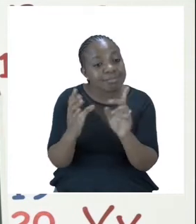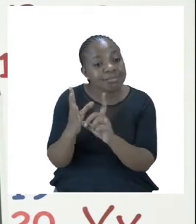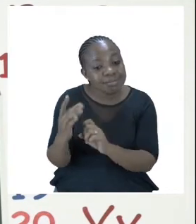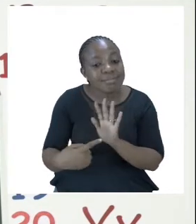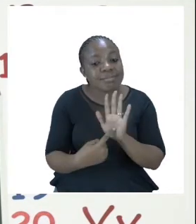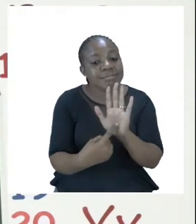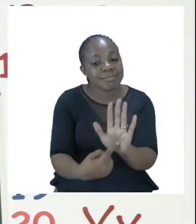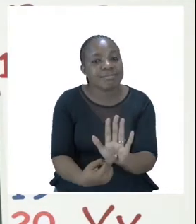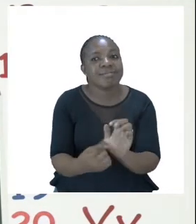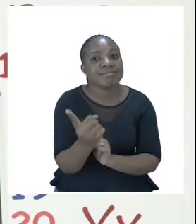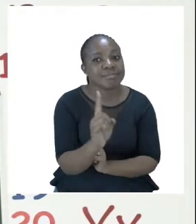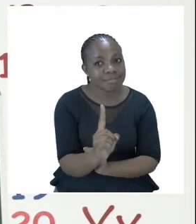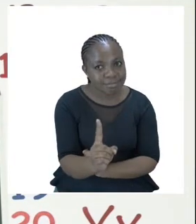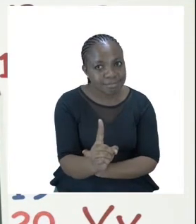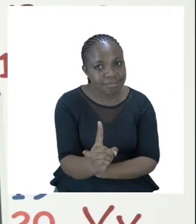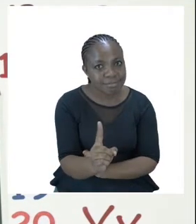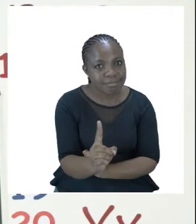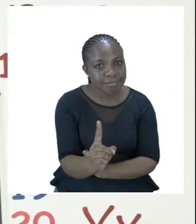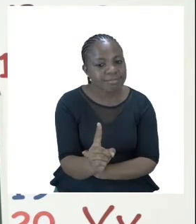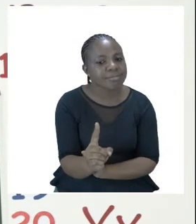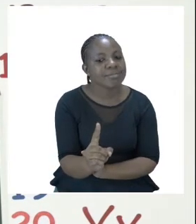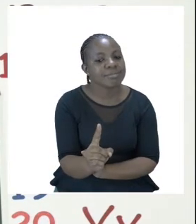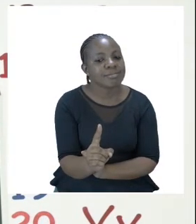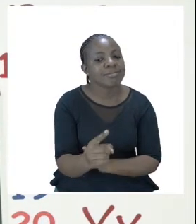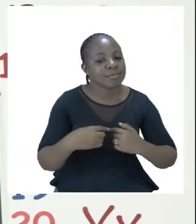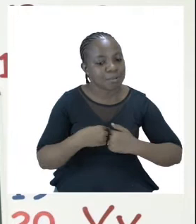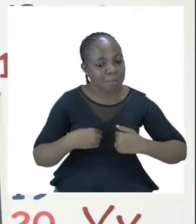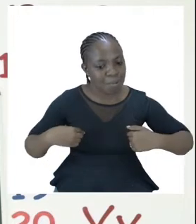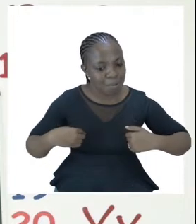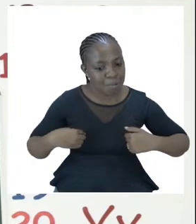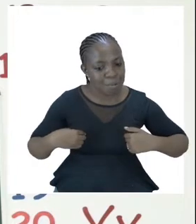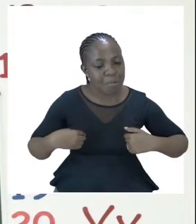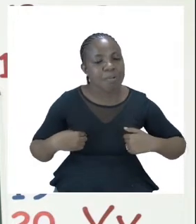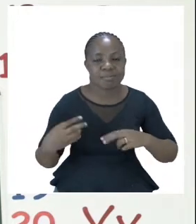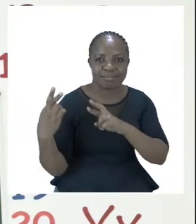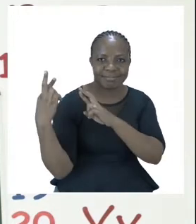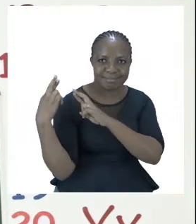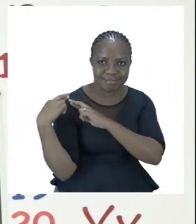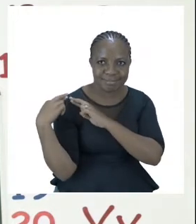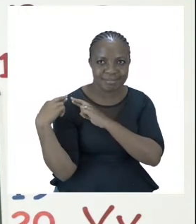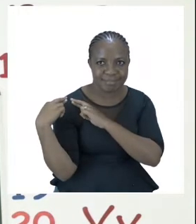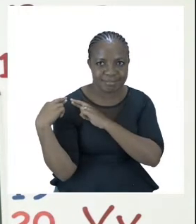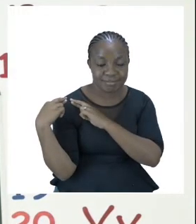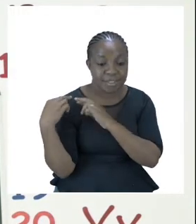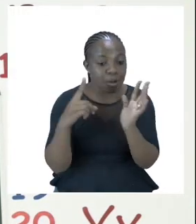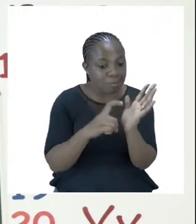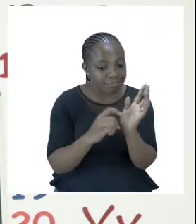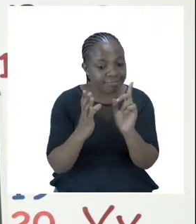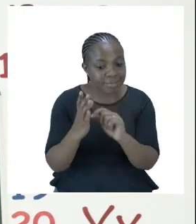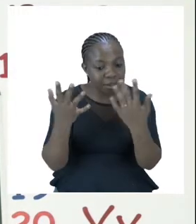are showing everyone how responsible we are. And make sure that when you're done sanitizing,